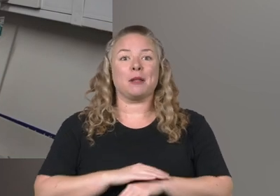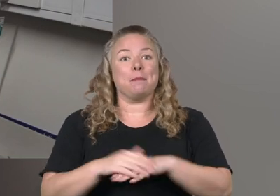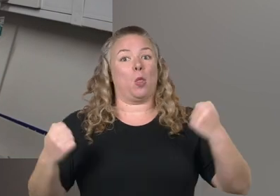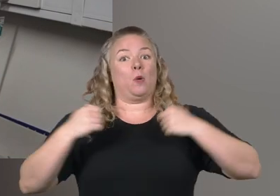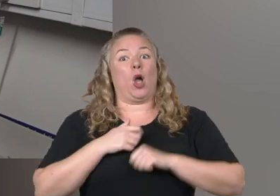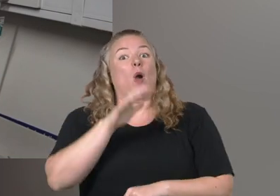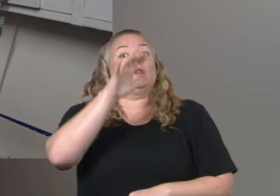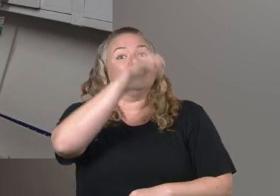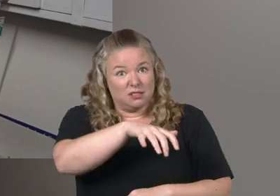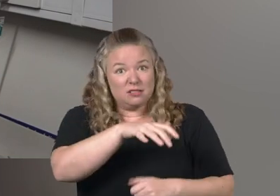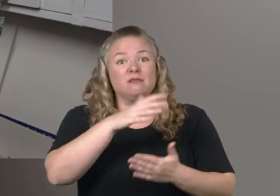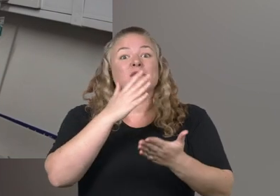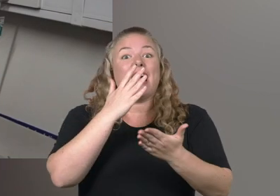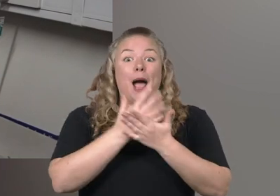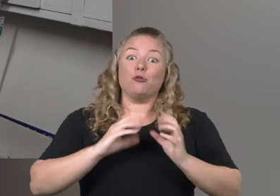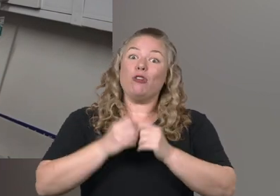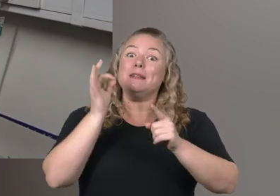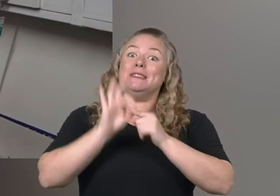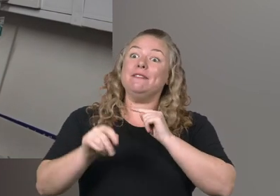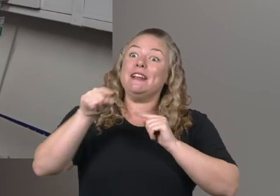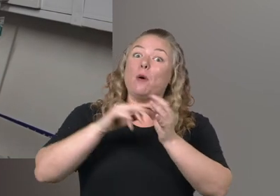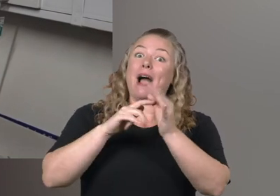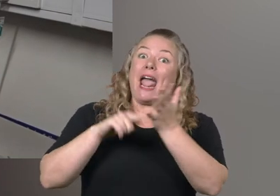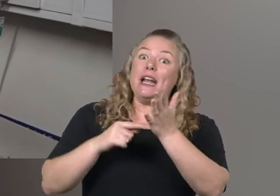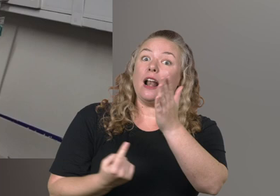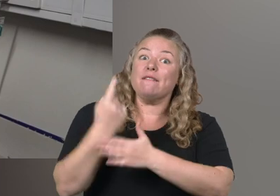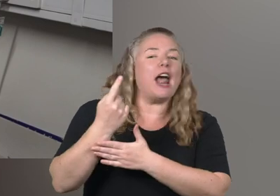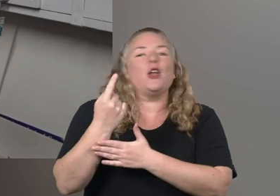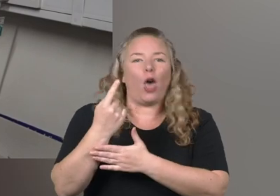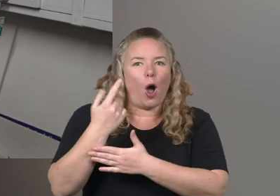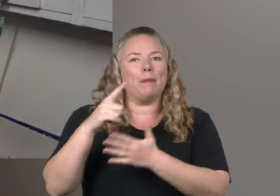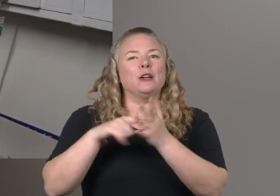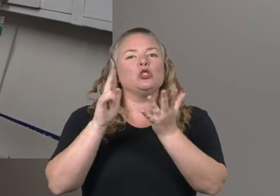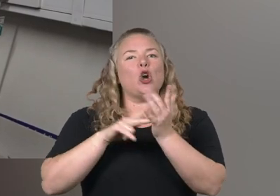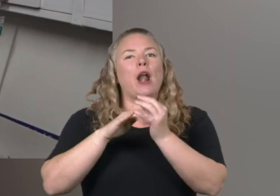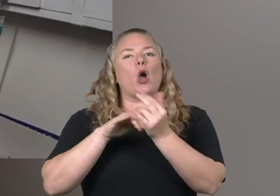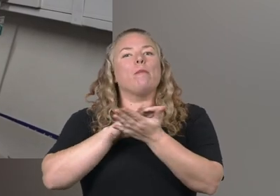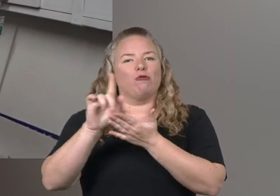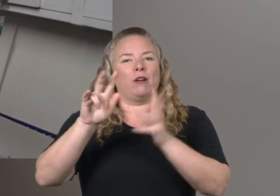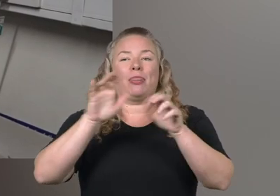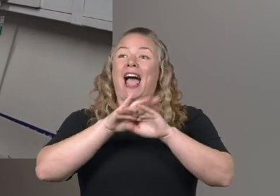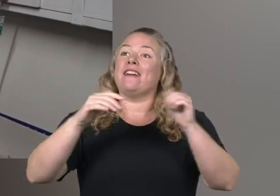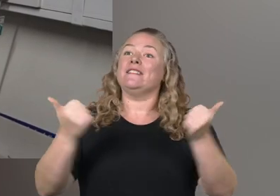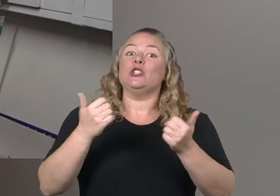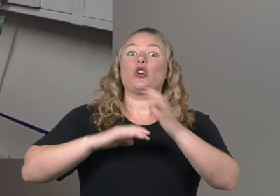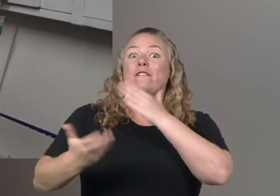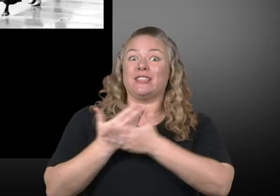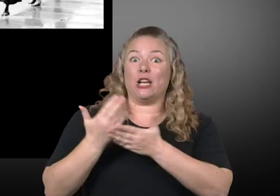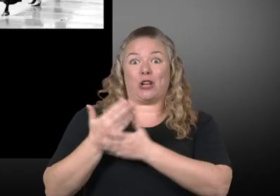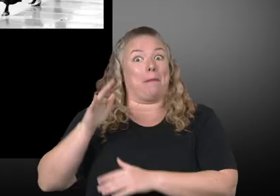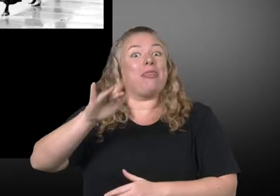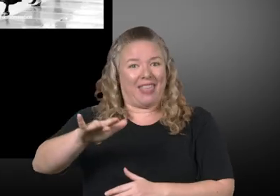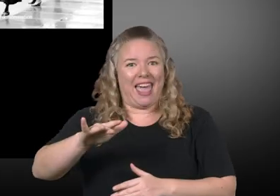done, this what we had was not done specifically for the biennial, but the main piece was John Acomfra's